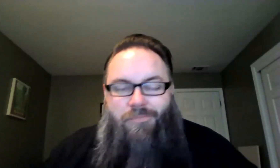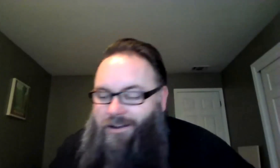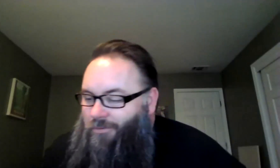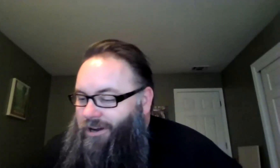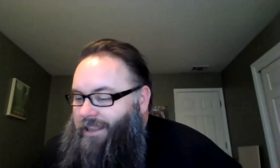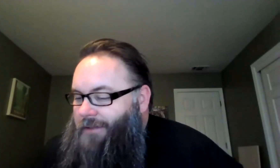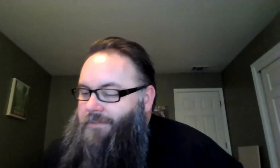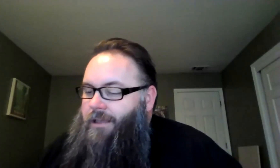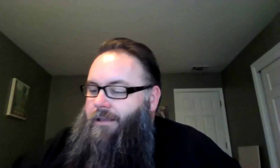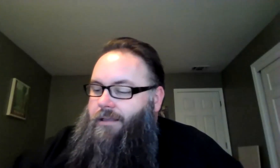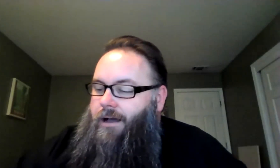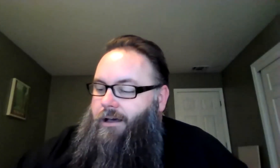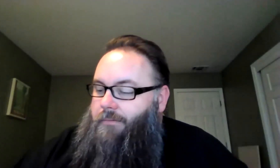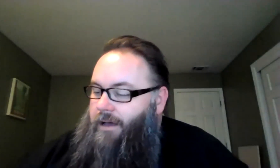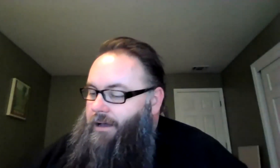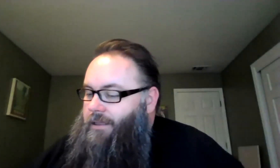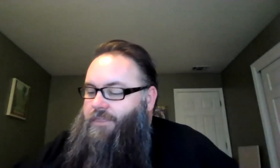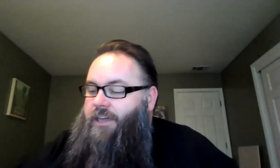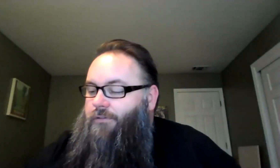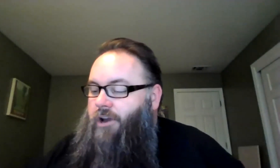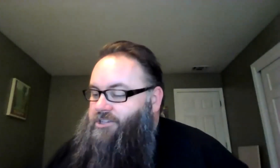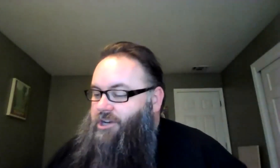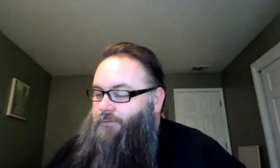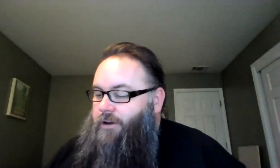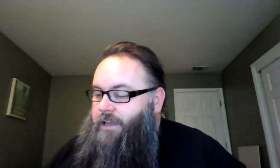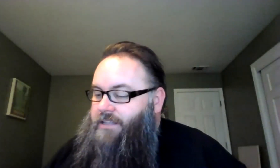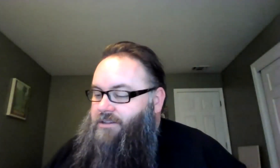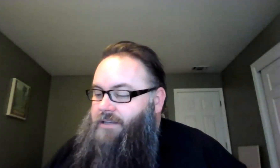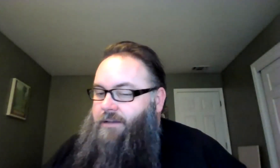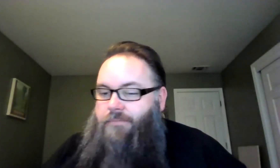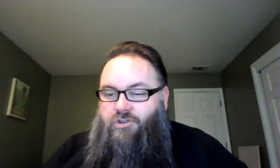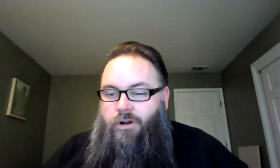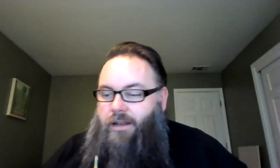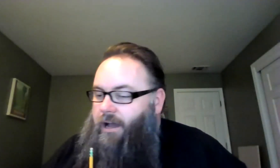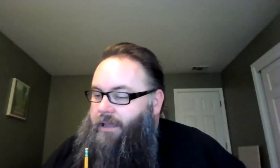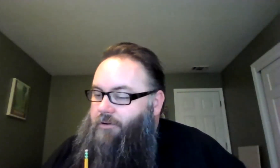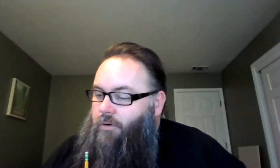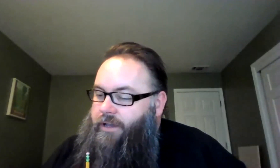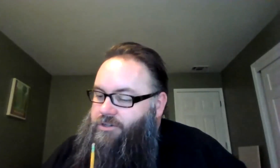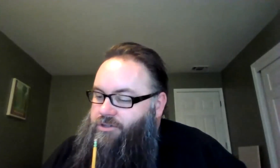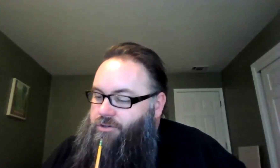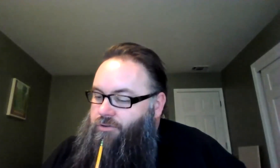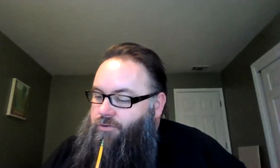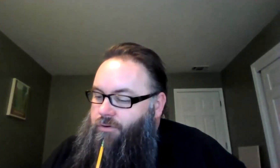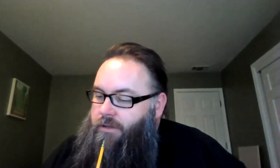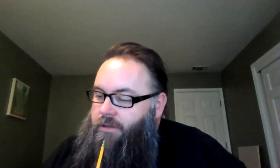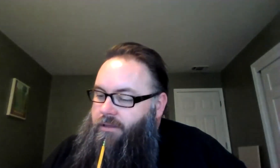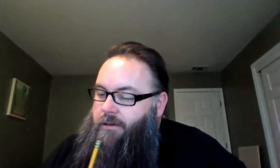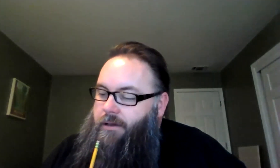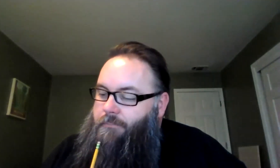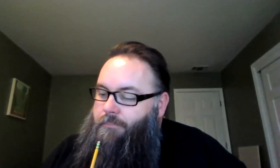the group, kind of the work on that. Thank you very much, Jennifer. Again, that's awesome. Jordan, I am going to